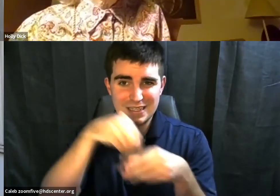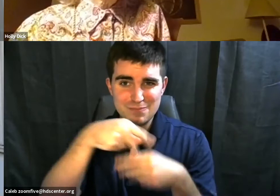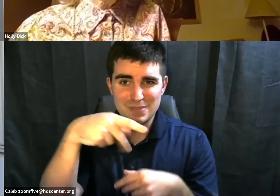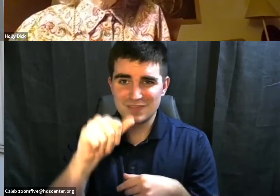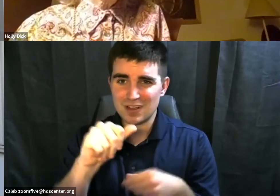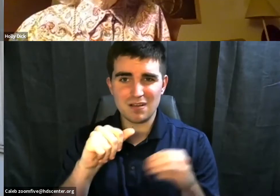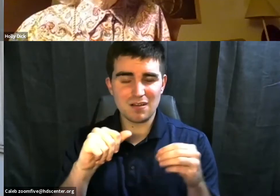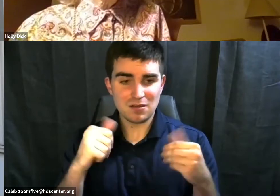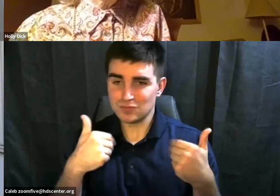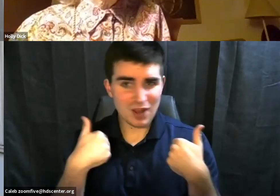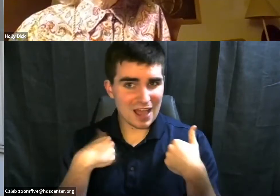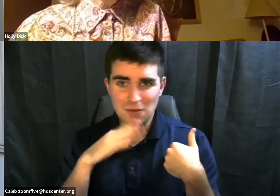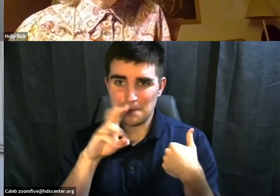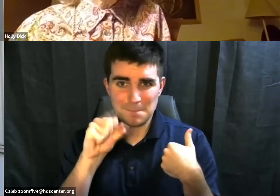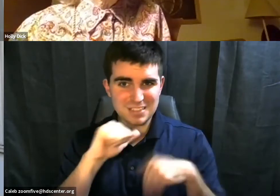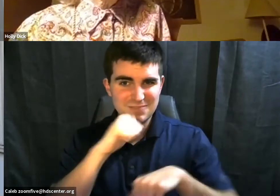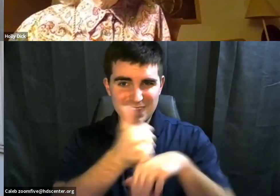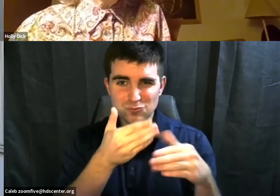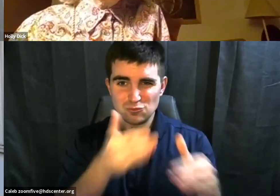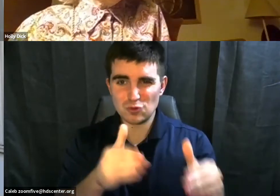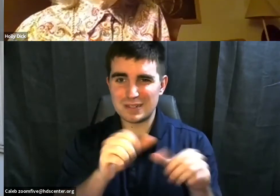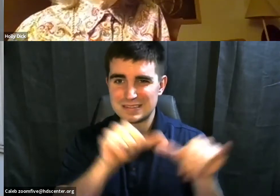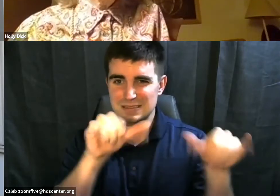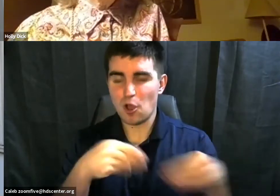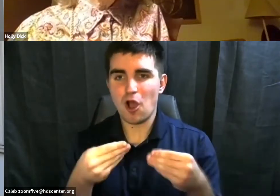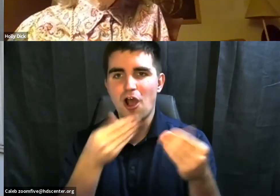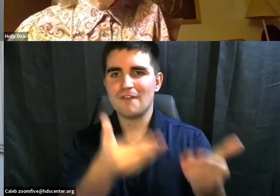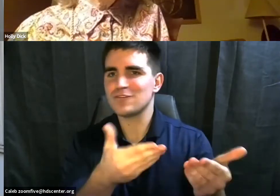a fixed route system, it offered them nothing. And